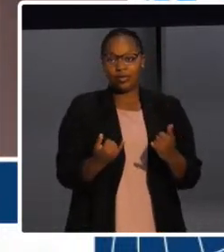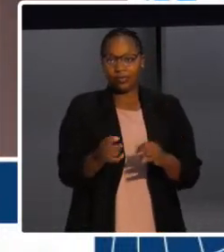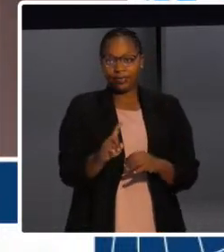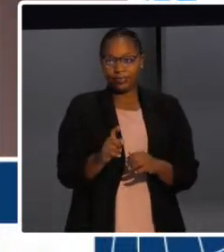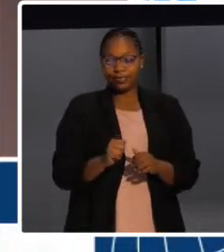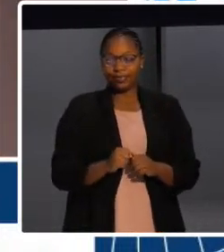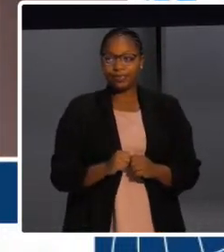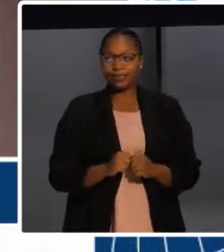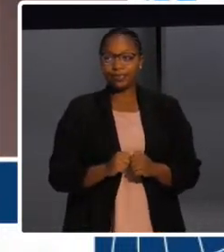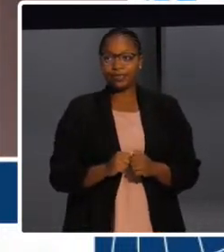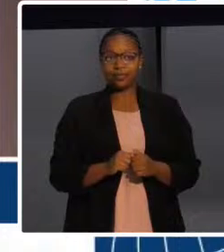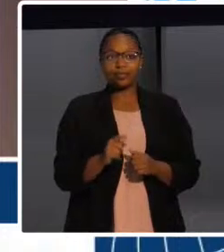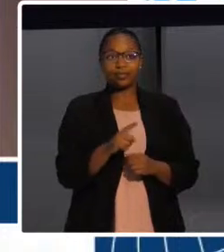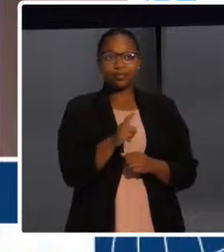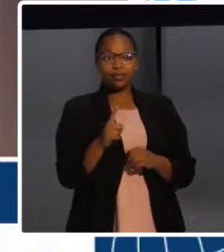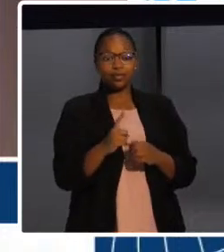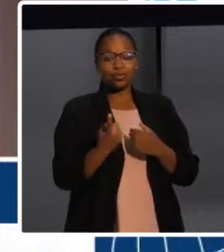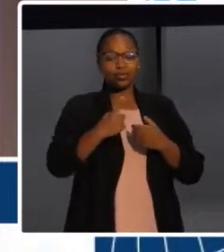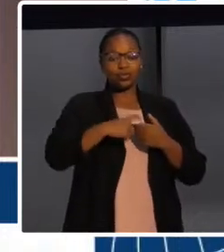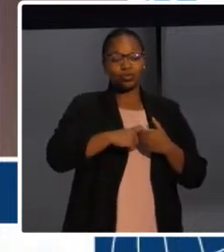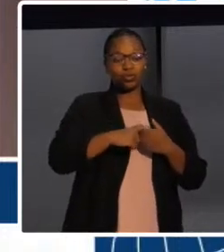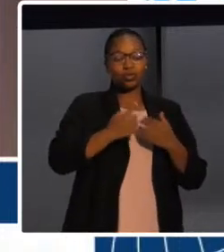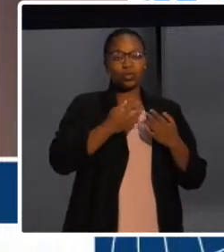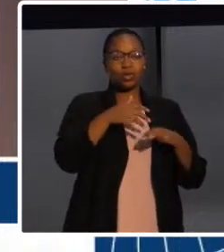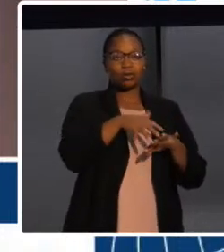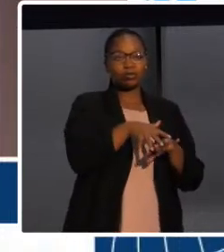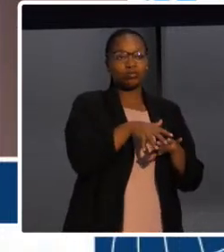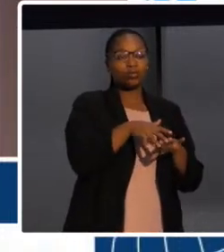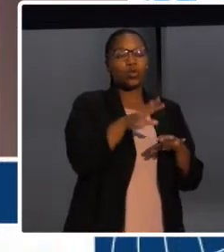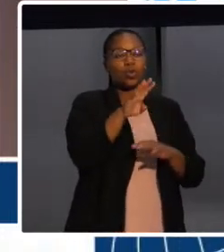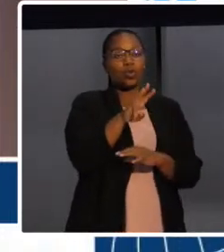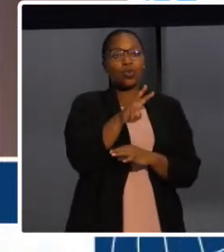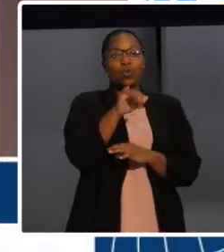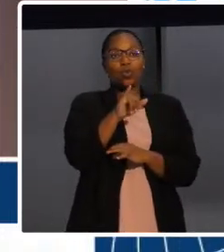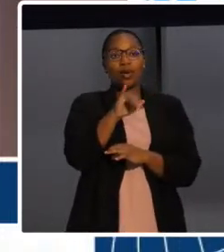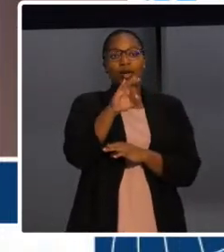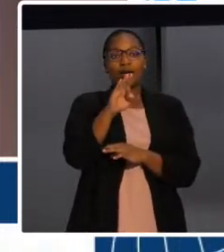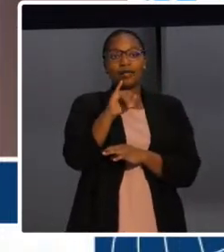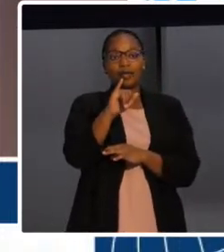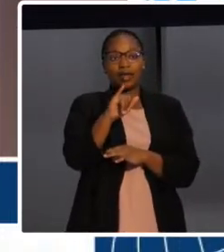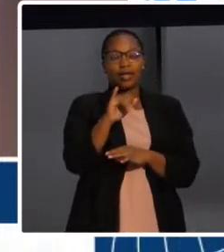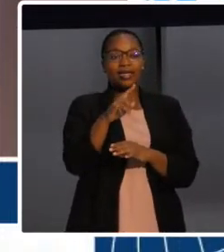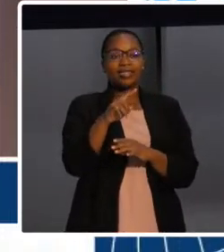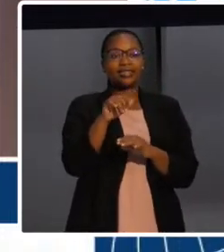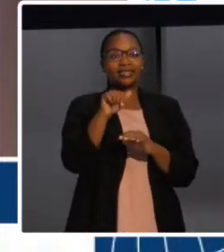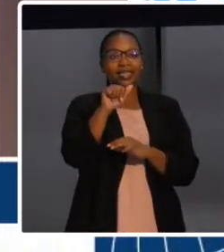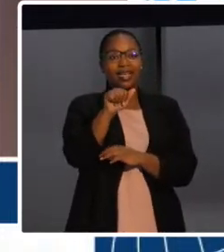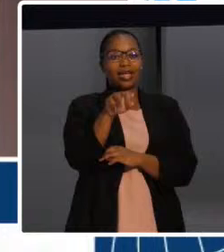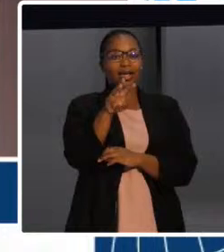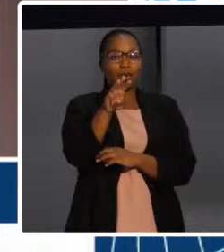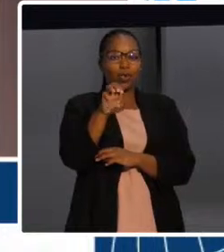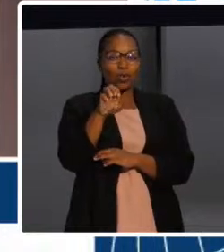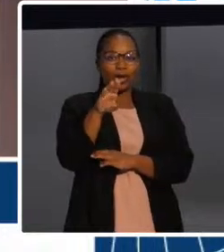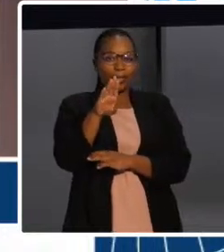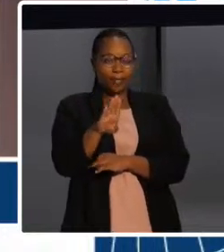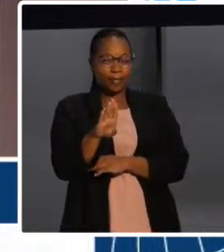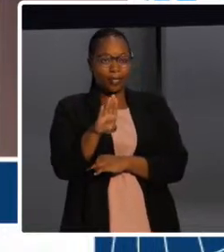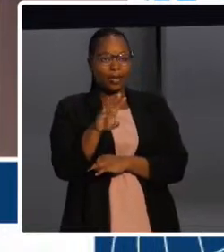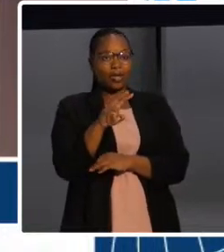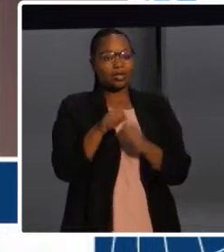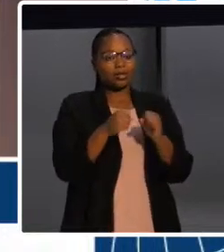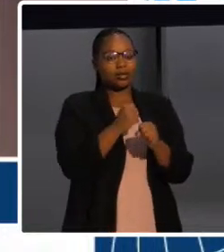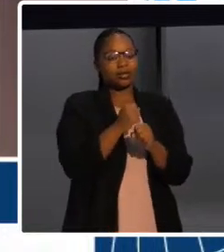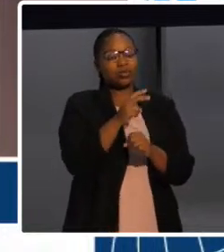To log on to Wi-Fi, it's AWEB in caps, AWEB 2022. There's